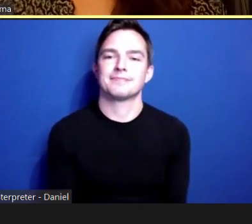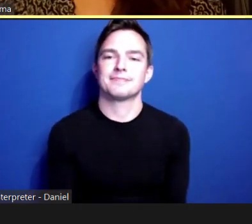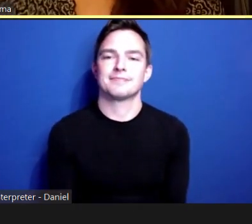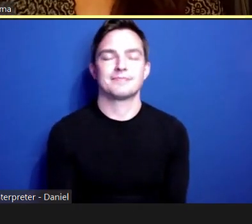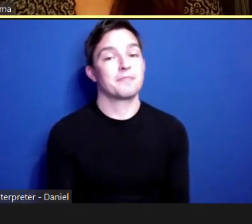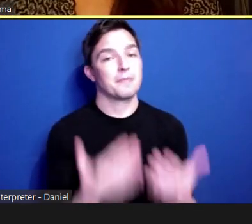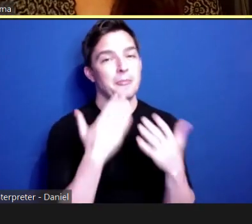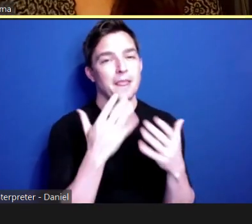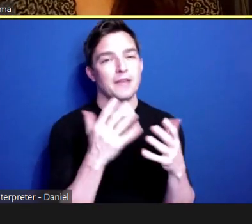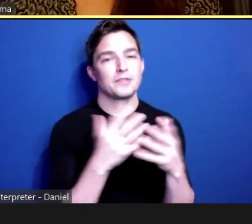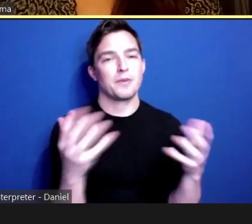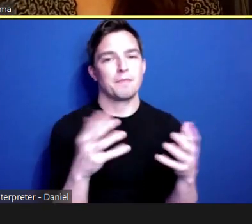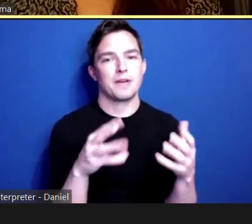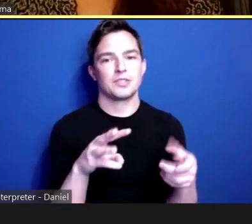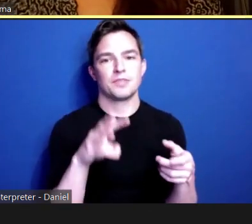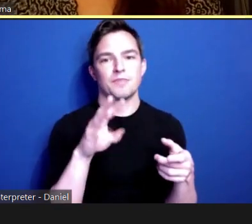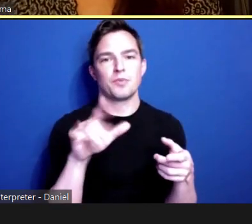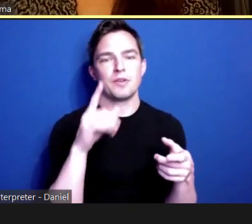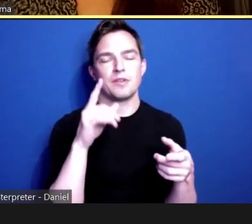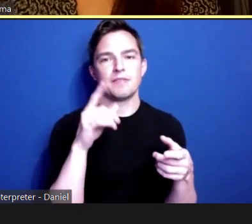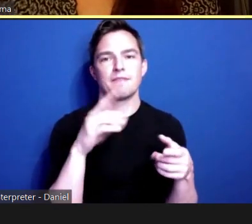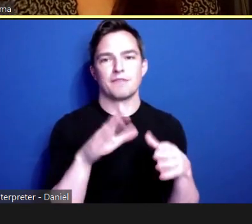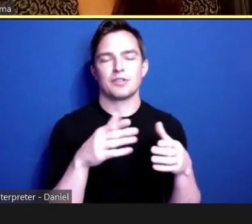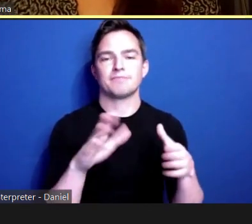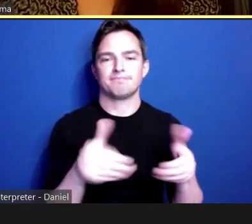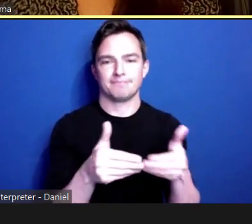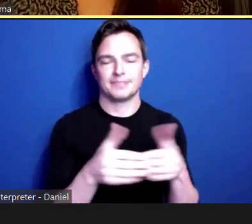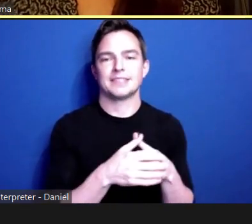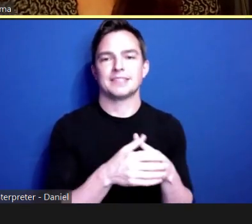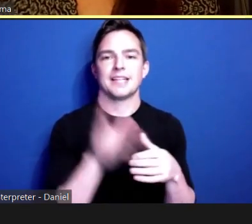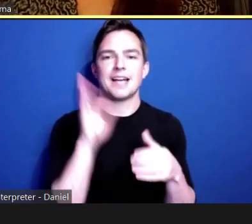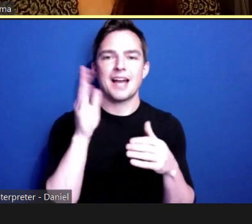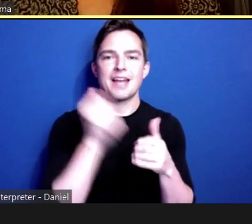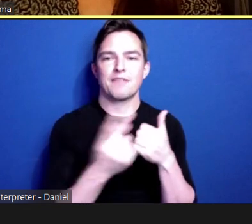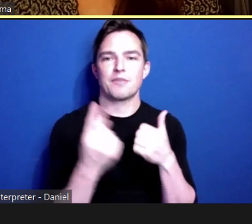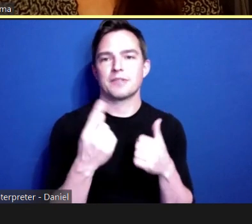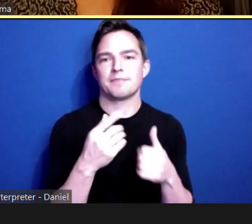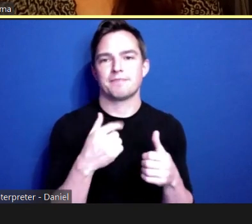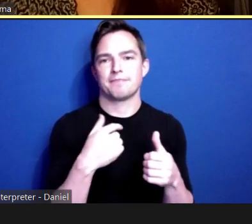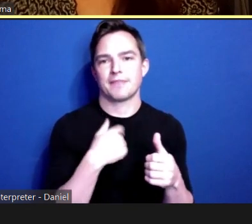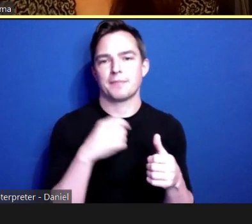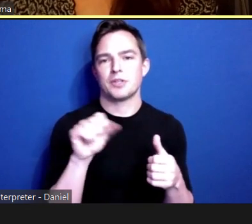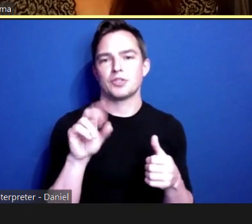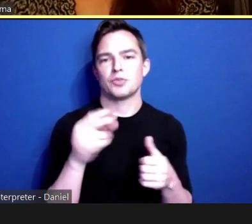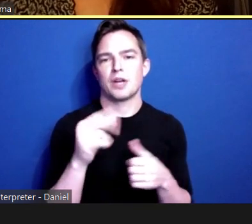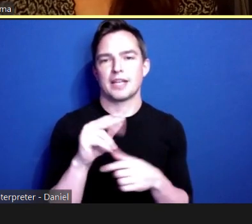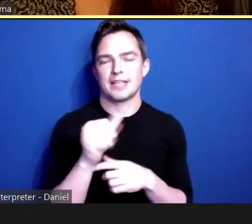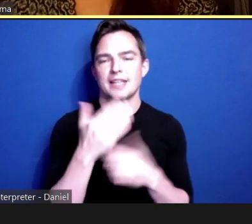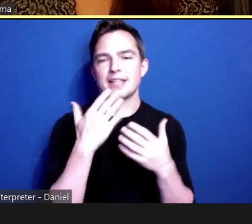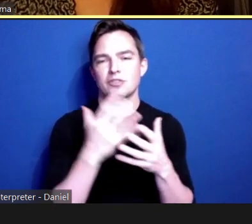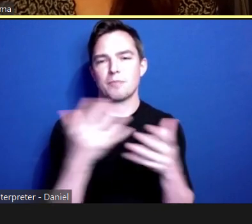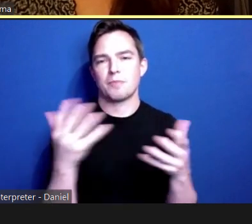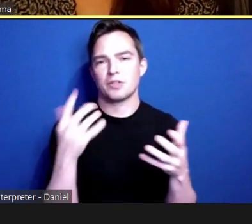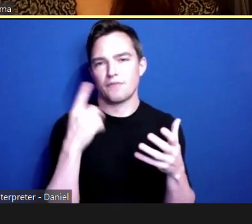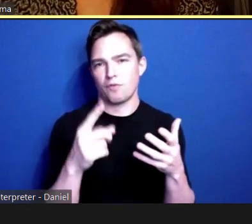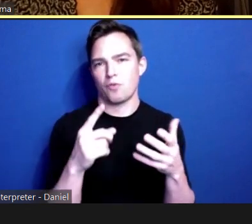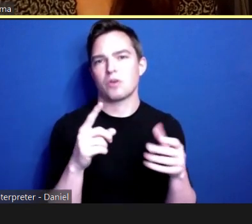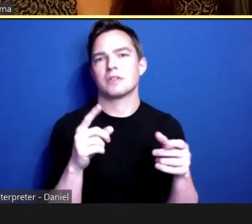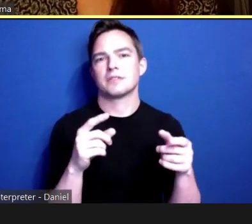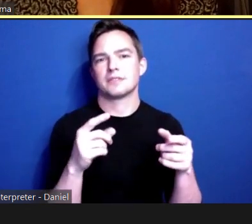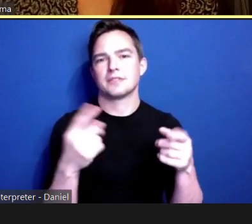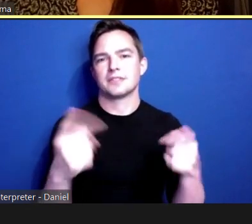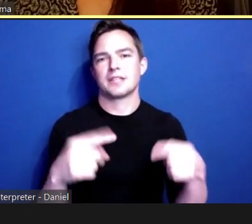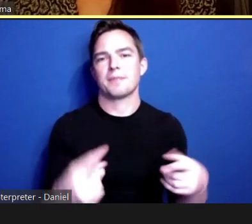Thank you so much, Will, for the introduction. Hi, everyone. I am Suhana. Thank you so much for being here with